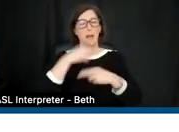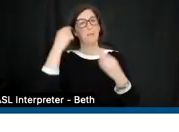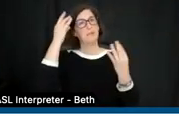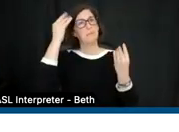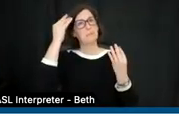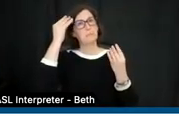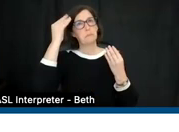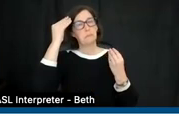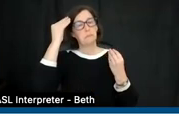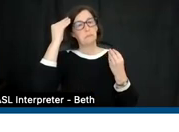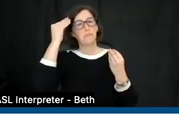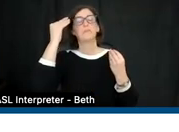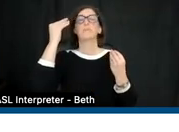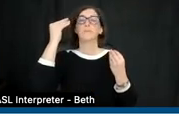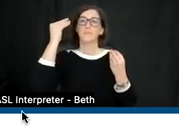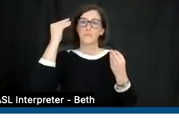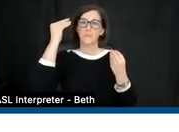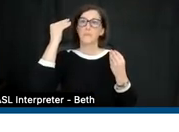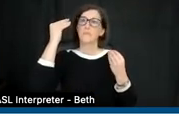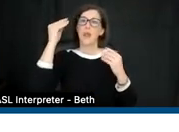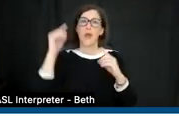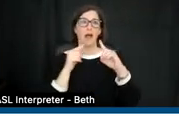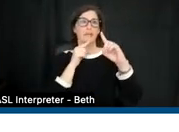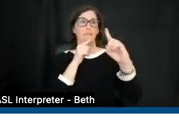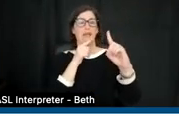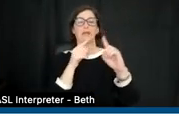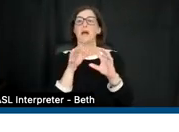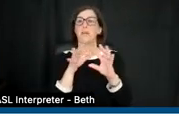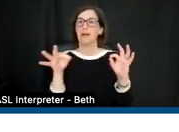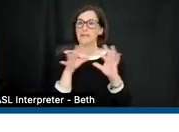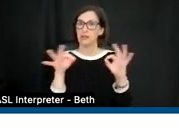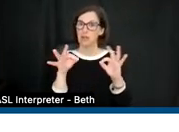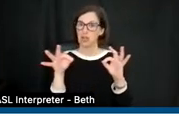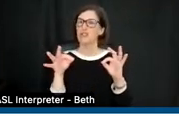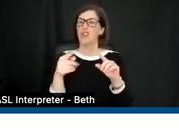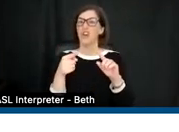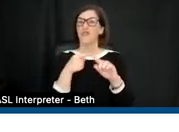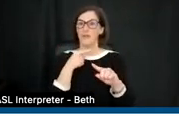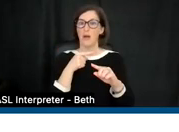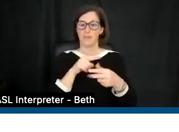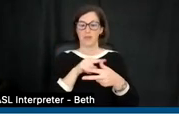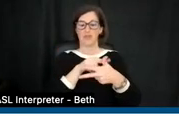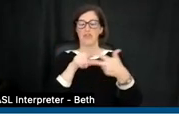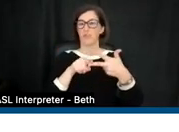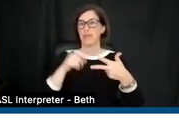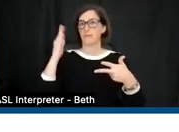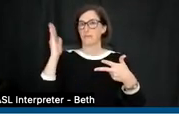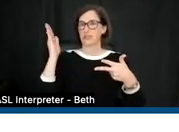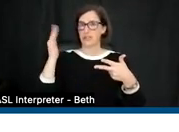on the main messages that would have come from the presentations.